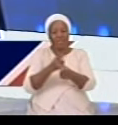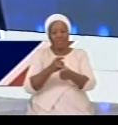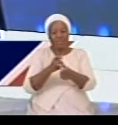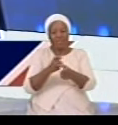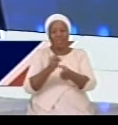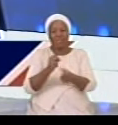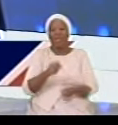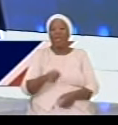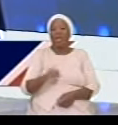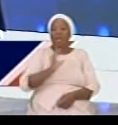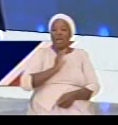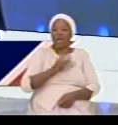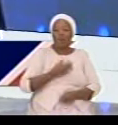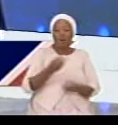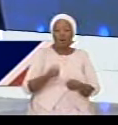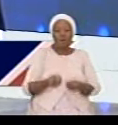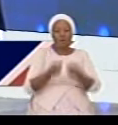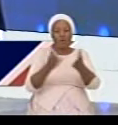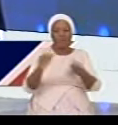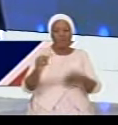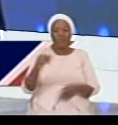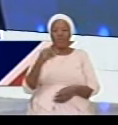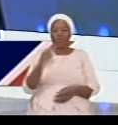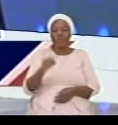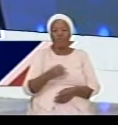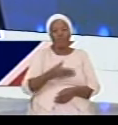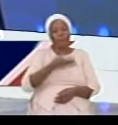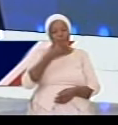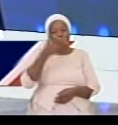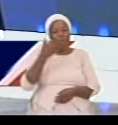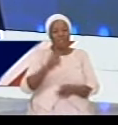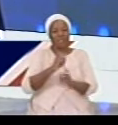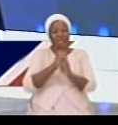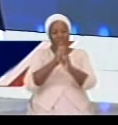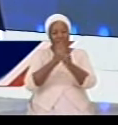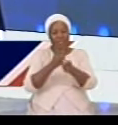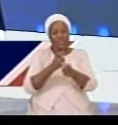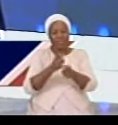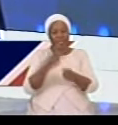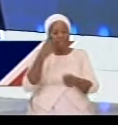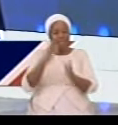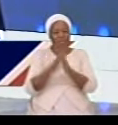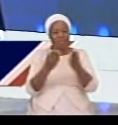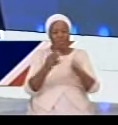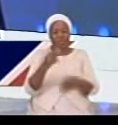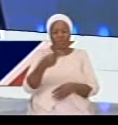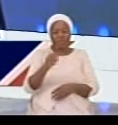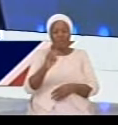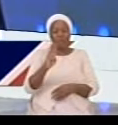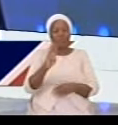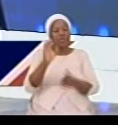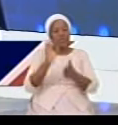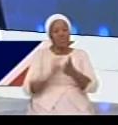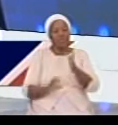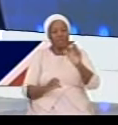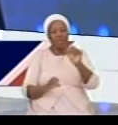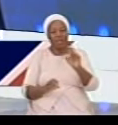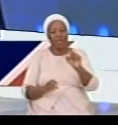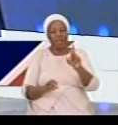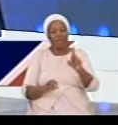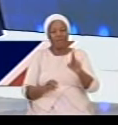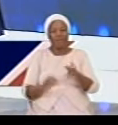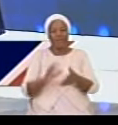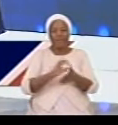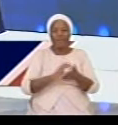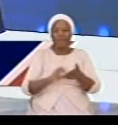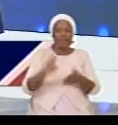offering of better gifts. Look at Hebrews chapter 11. We're reading